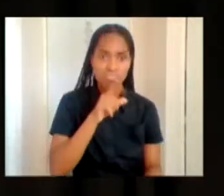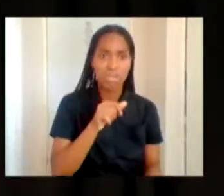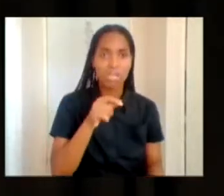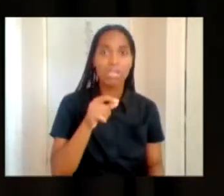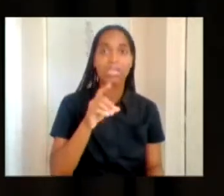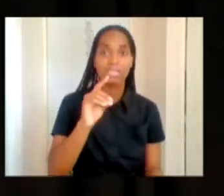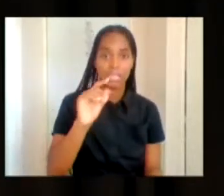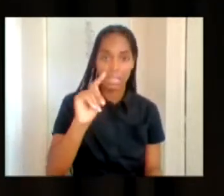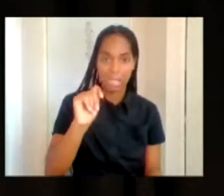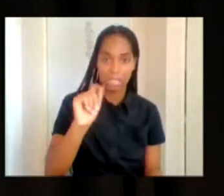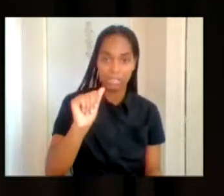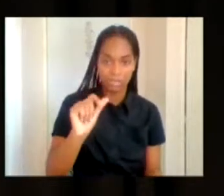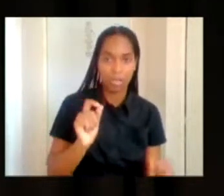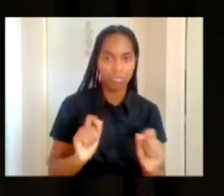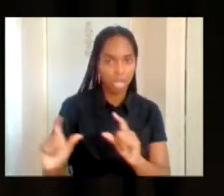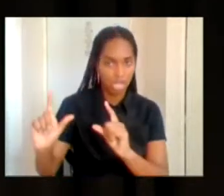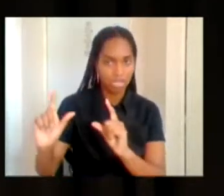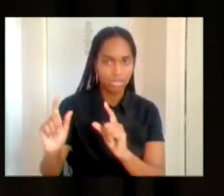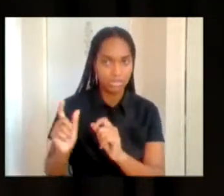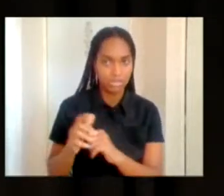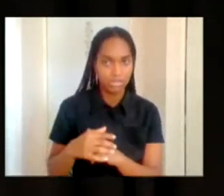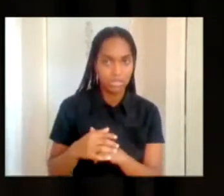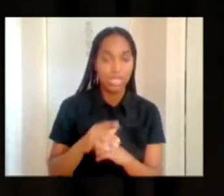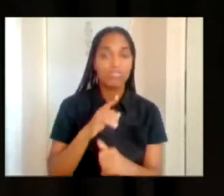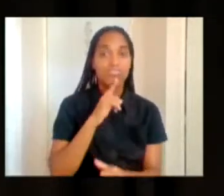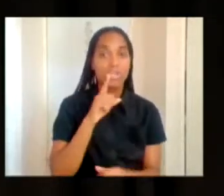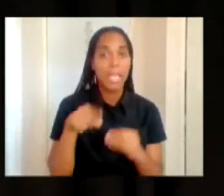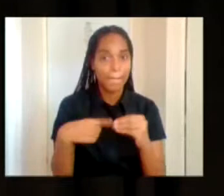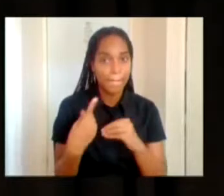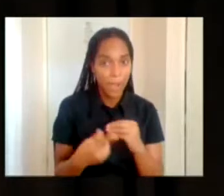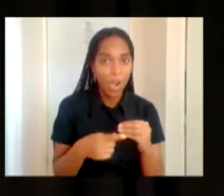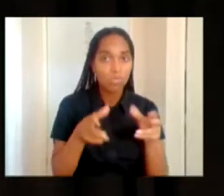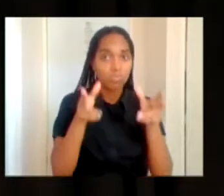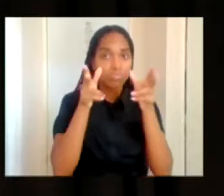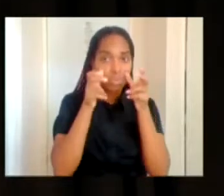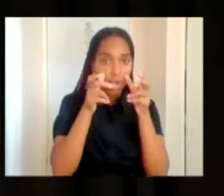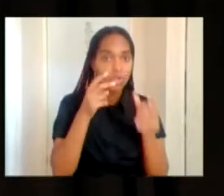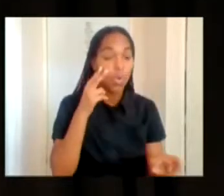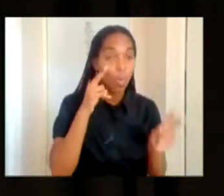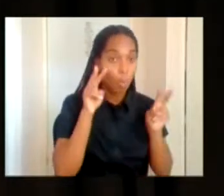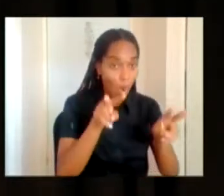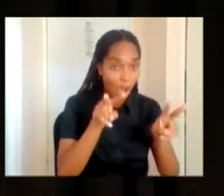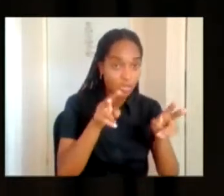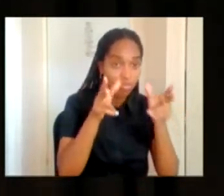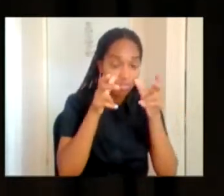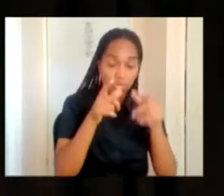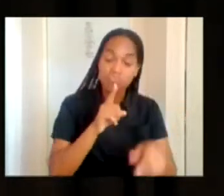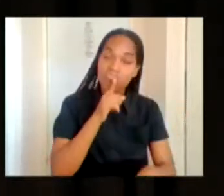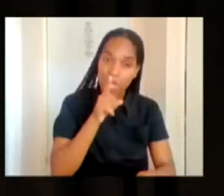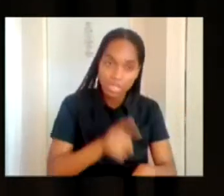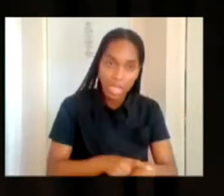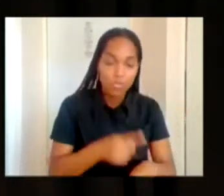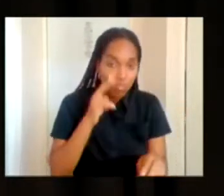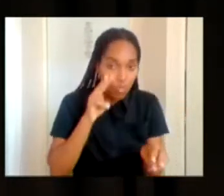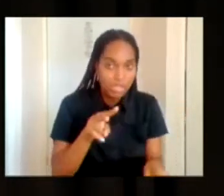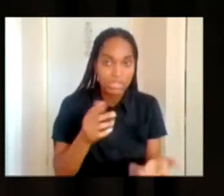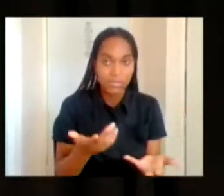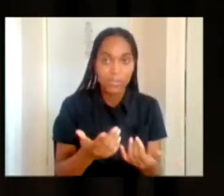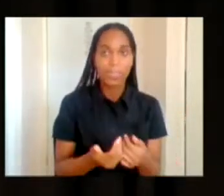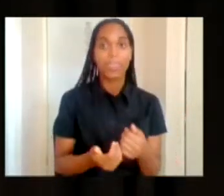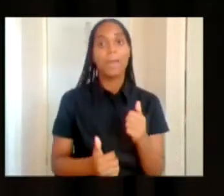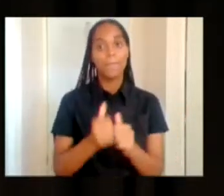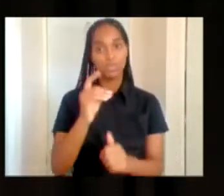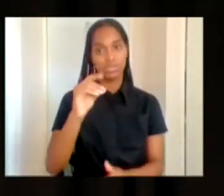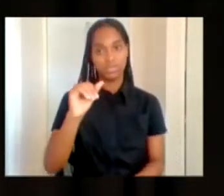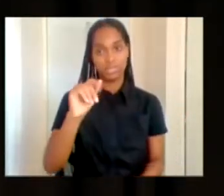sense. And really it's about consumption. You're watching the audio video live. It's real time. Whereas most data casting applications,